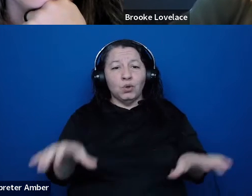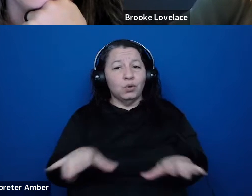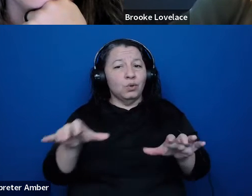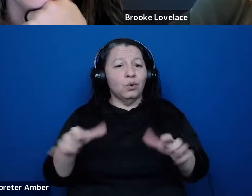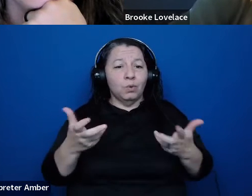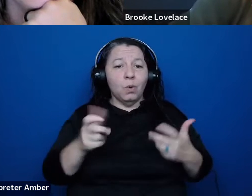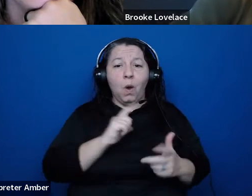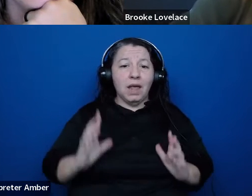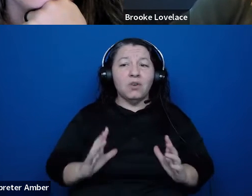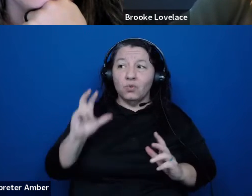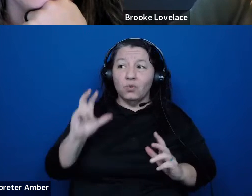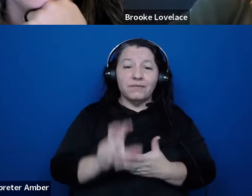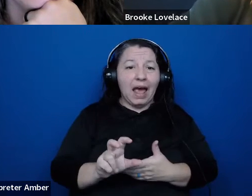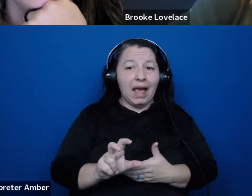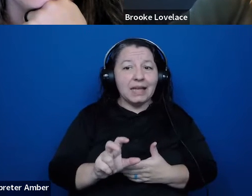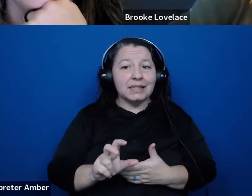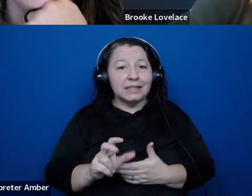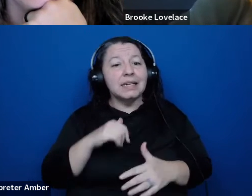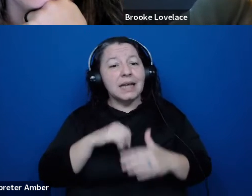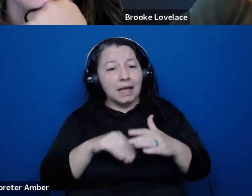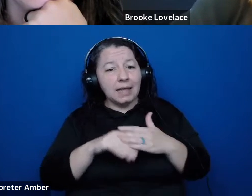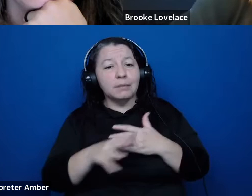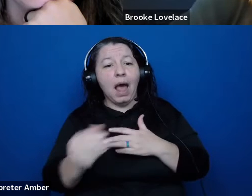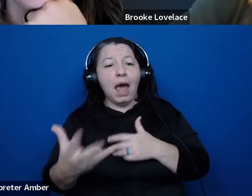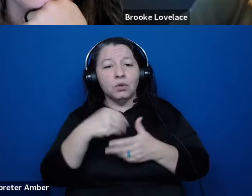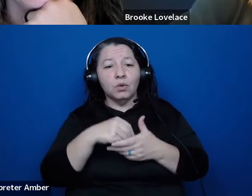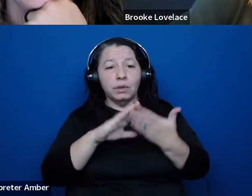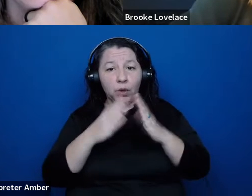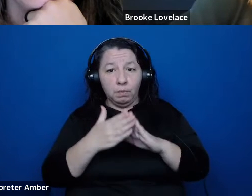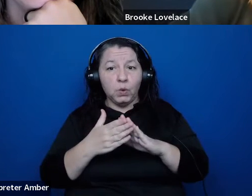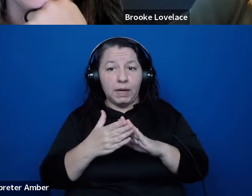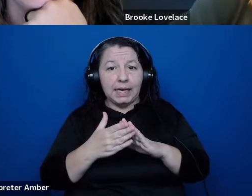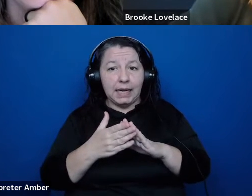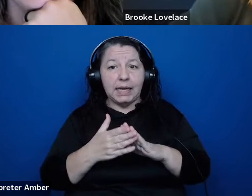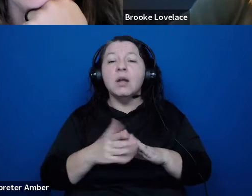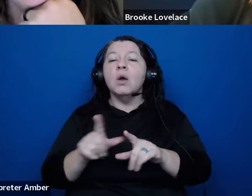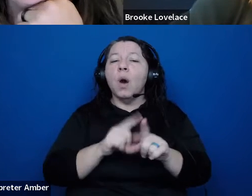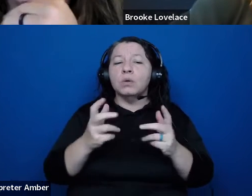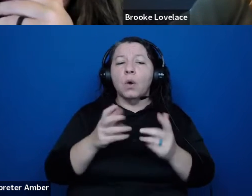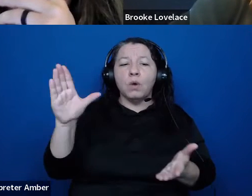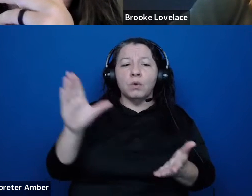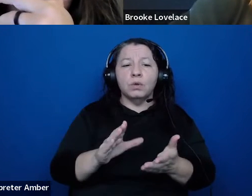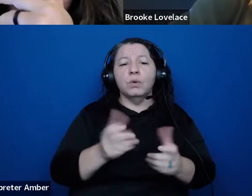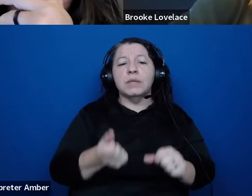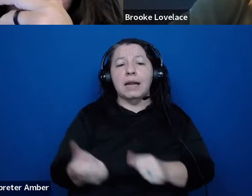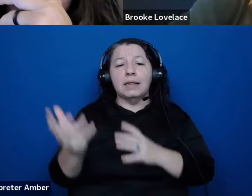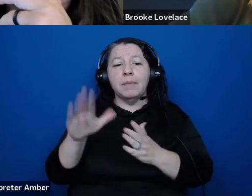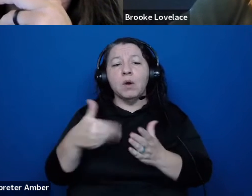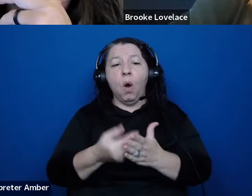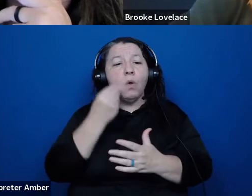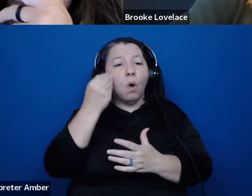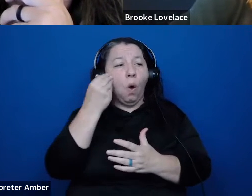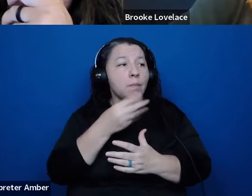invest in an accessible and inclusive community. And then we also want to reduce and eliminate all home and